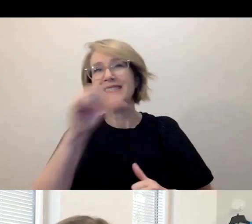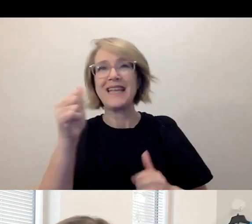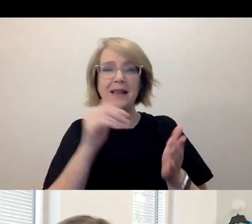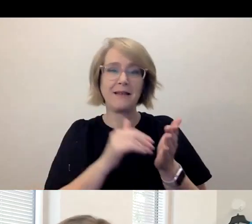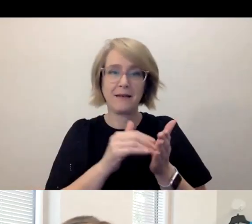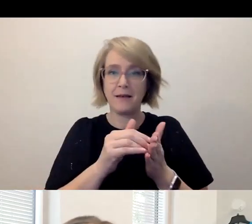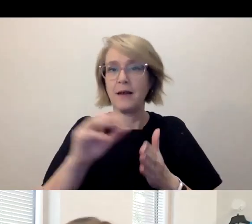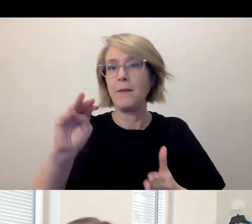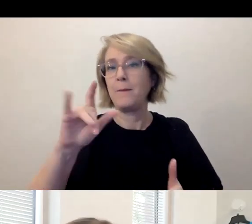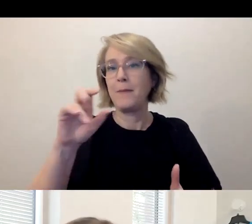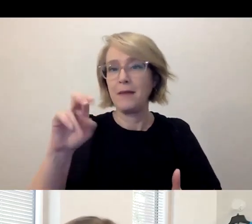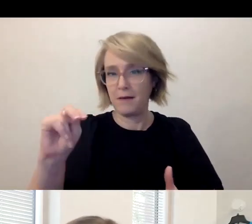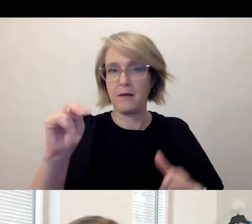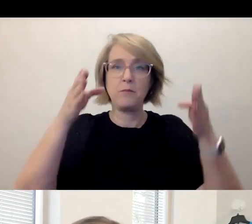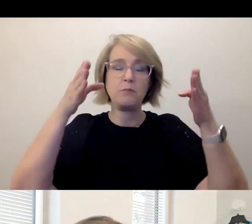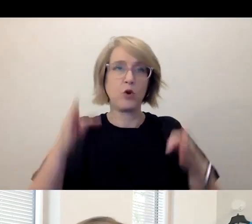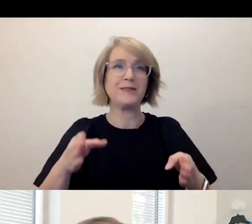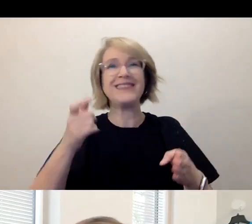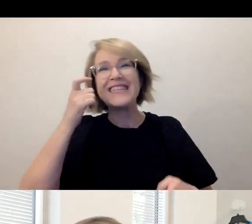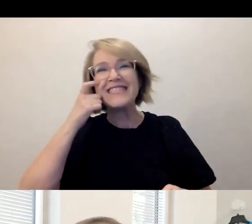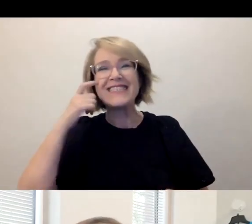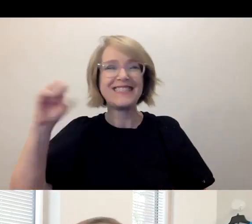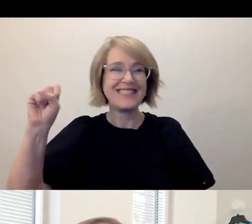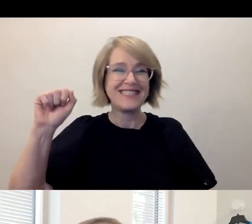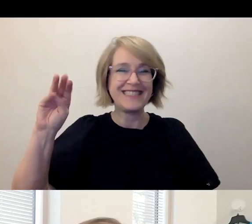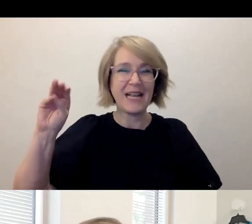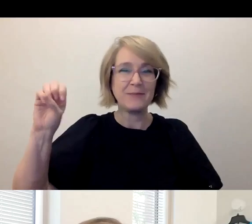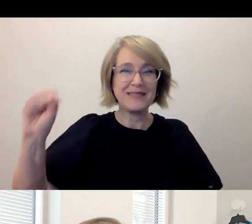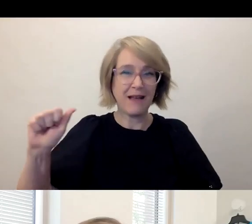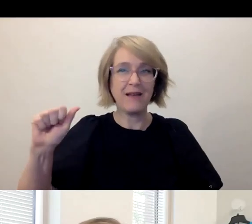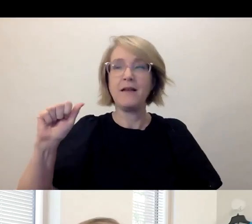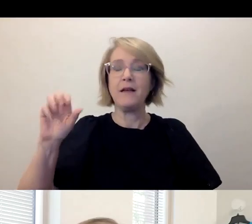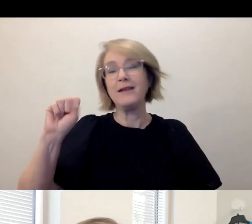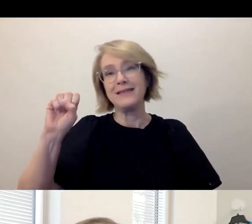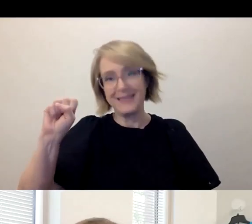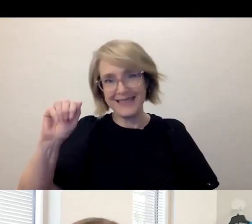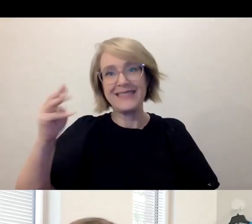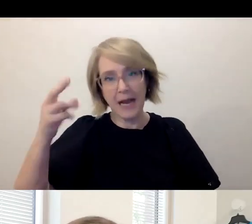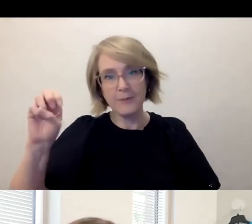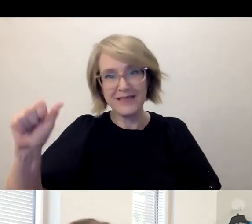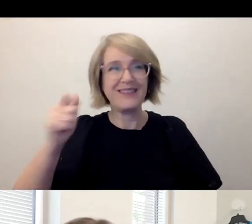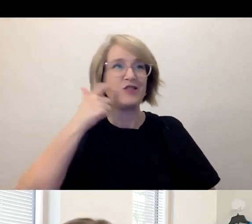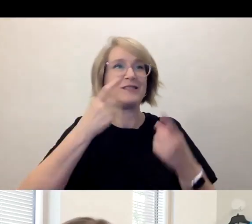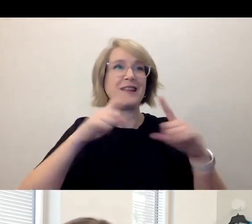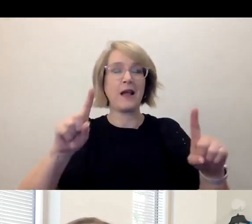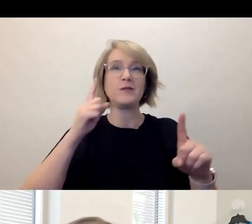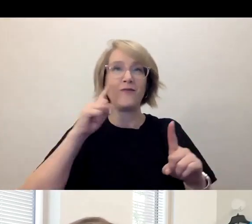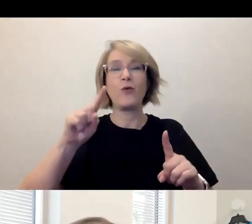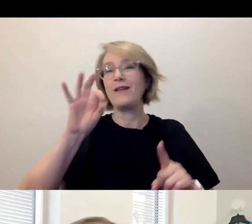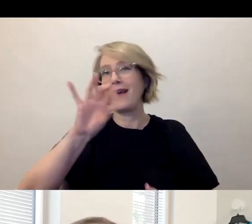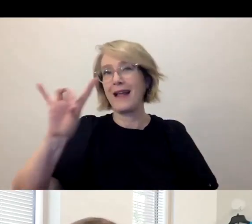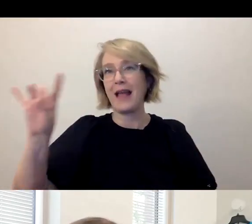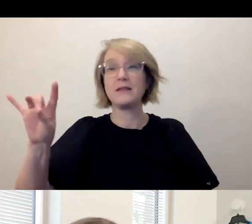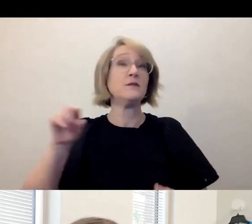person contacts that SAMHSA just announced for the 988 Lifeline. This, I think, is real positive